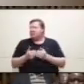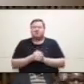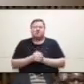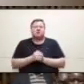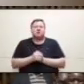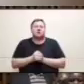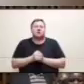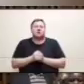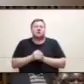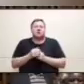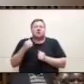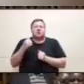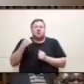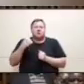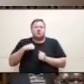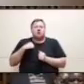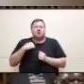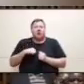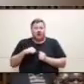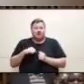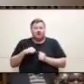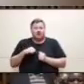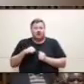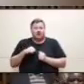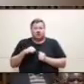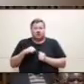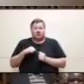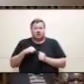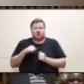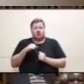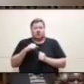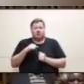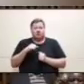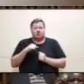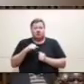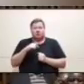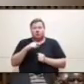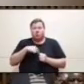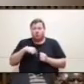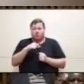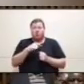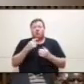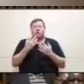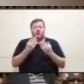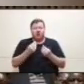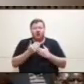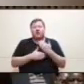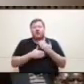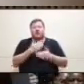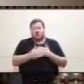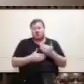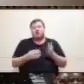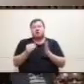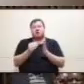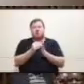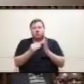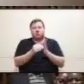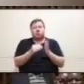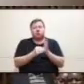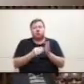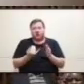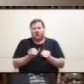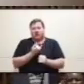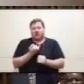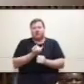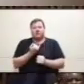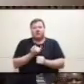municipality, we've got procedures that we intend to put in place that are independent